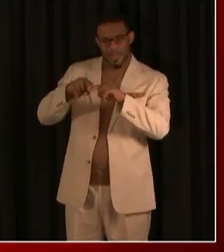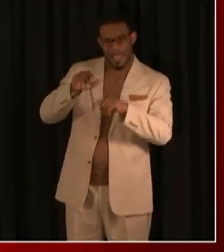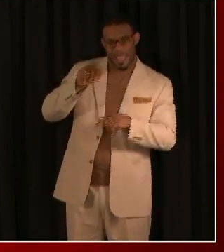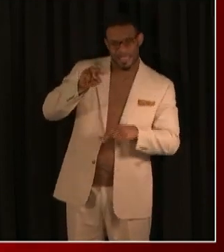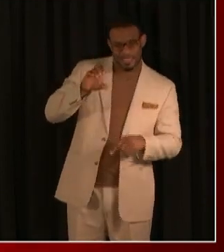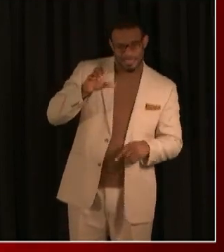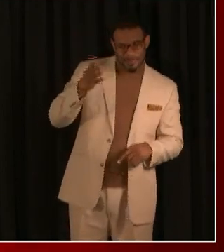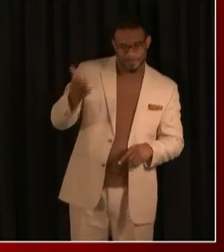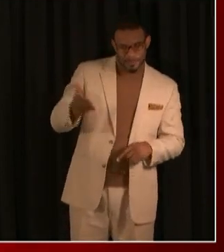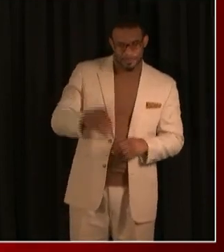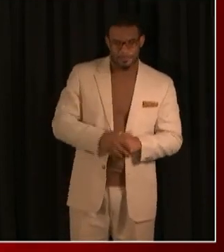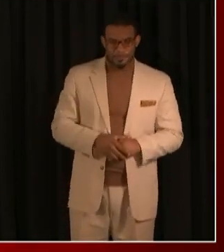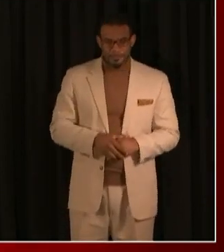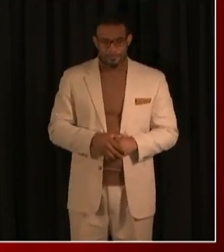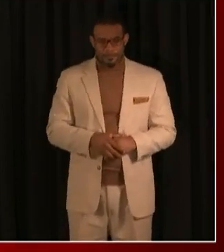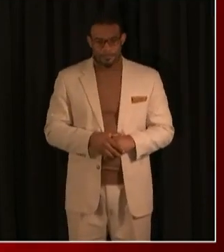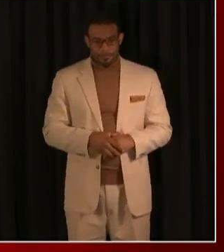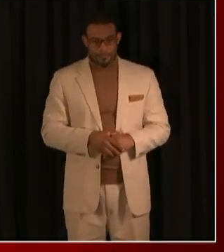Thank you so much.